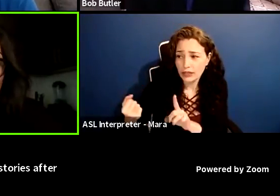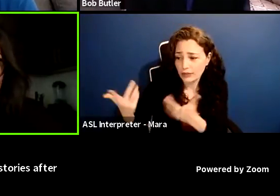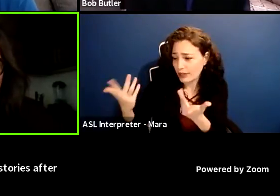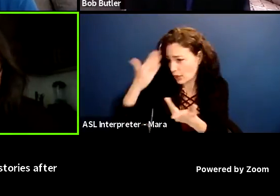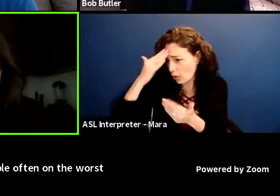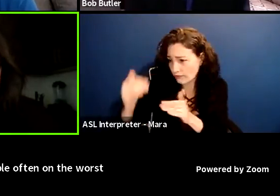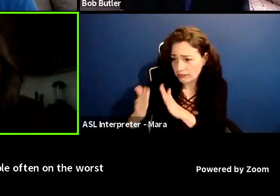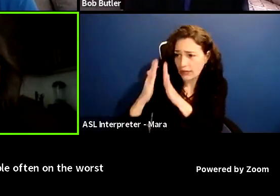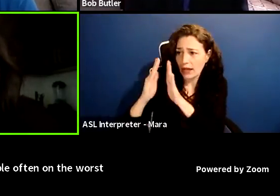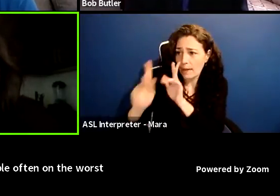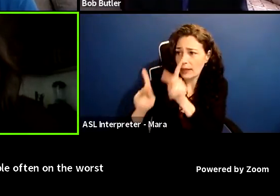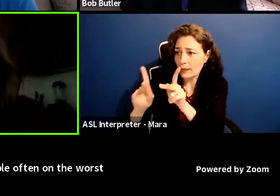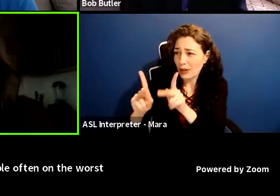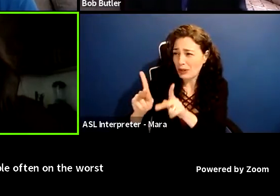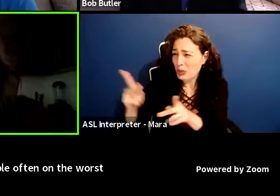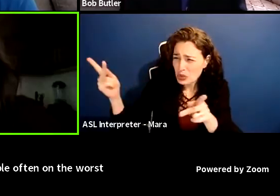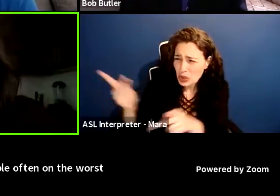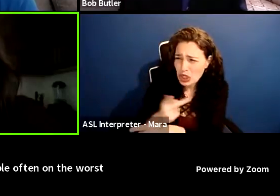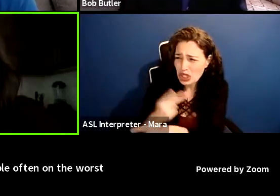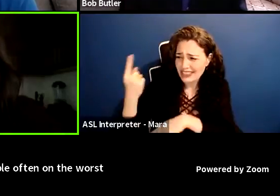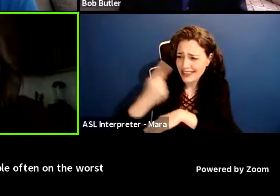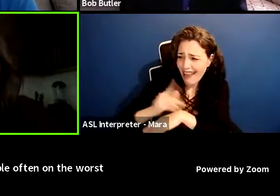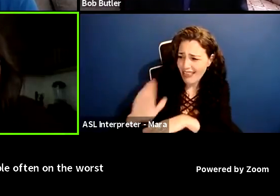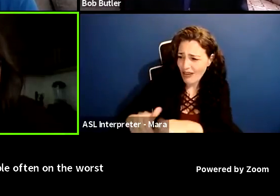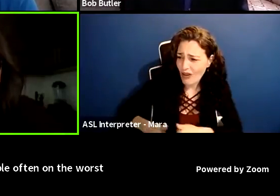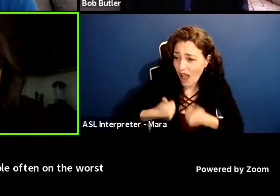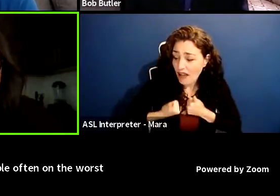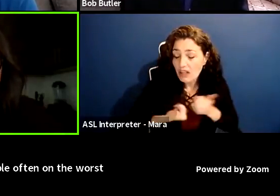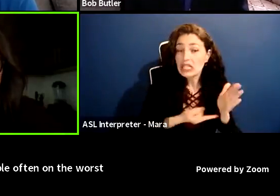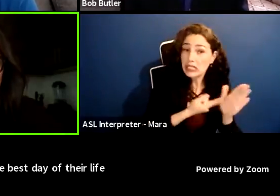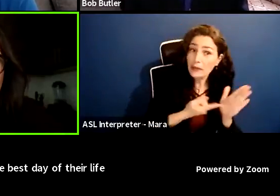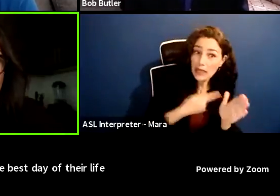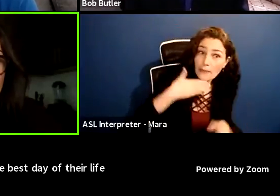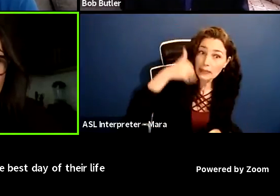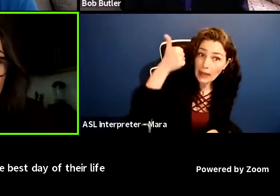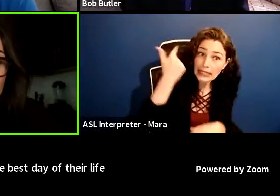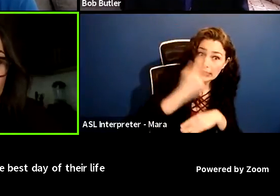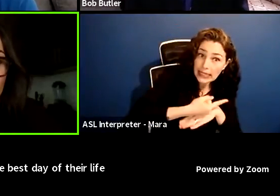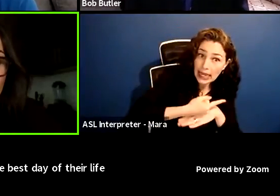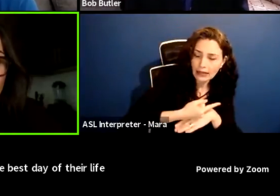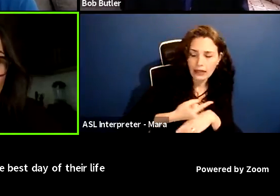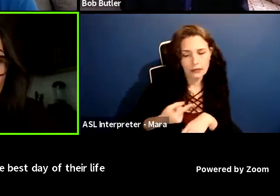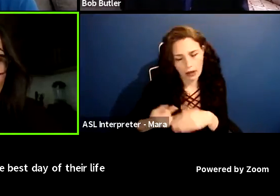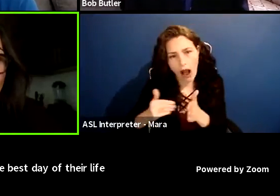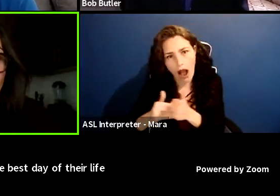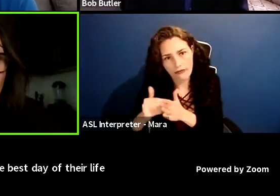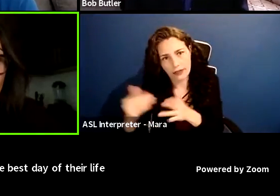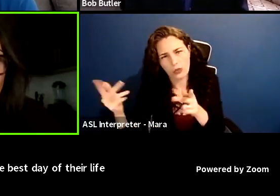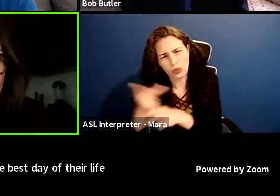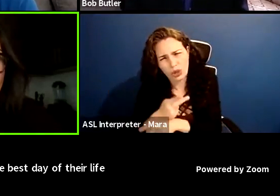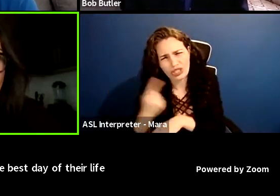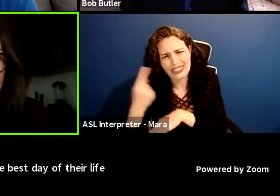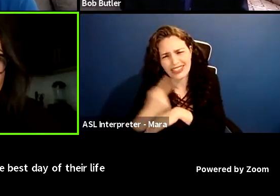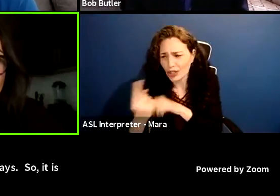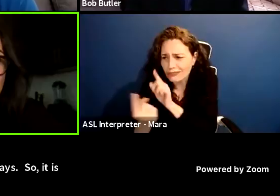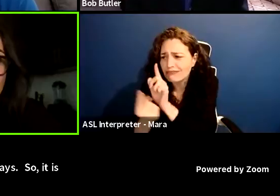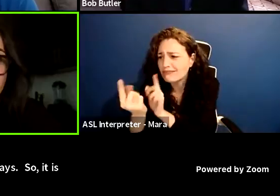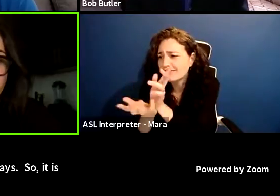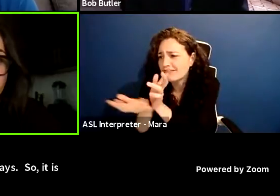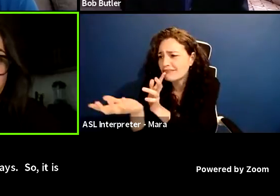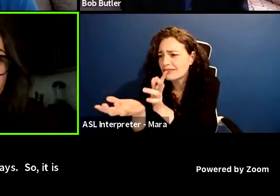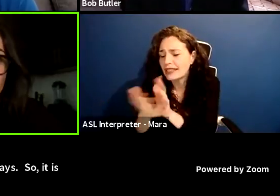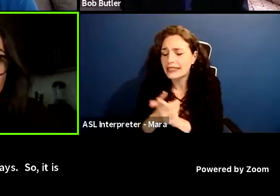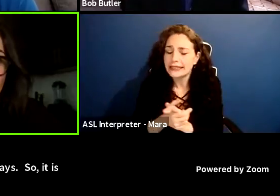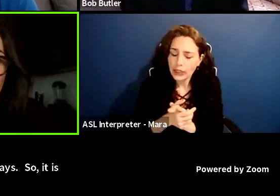best day of their life, but really often on their worst days. So it's a great responsibility. And what I've found is